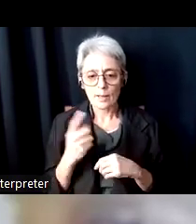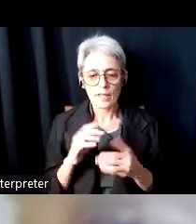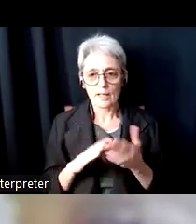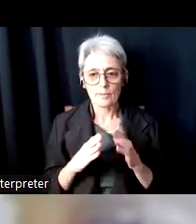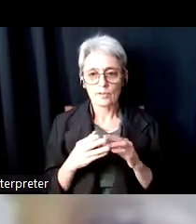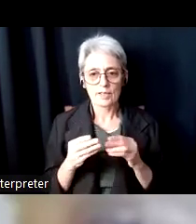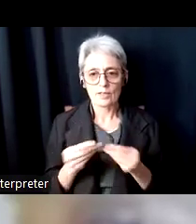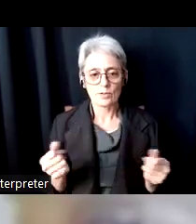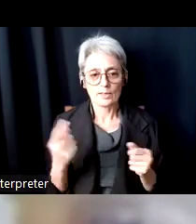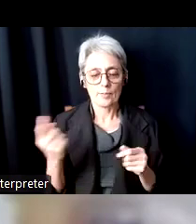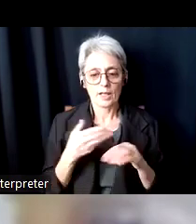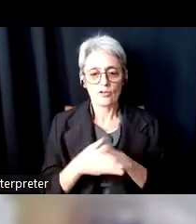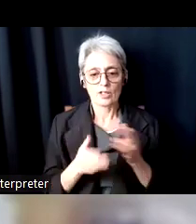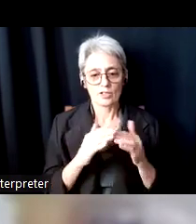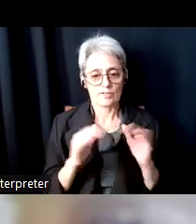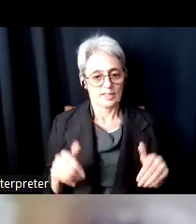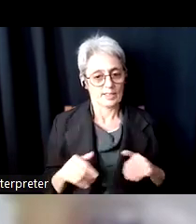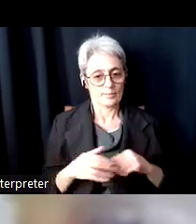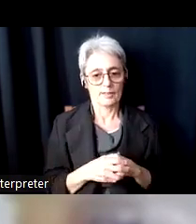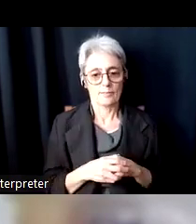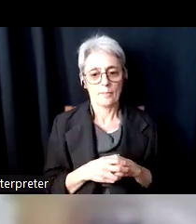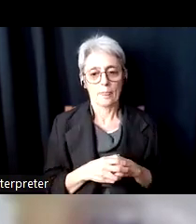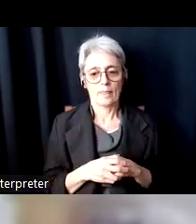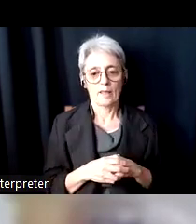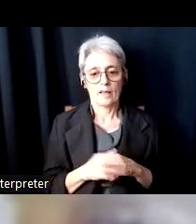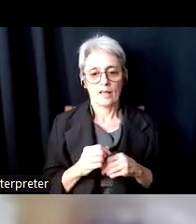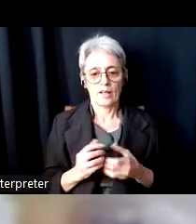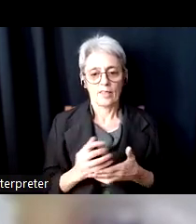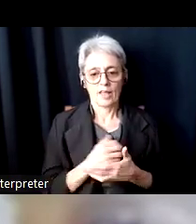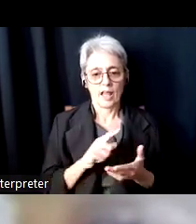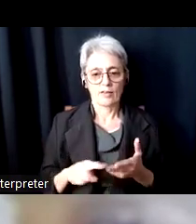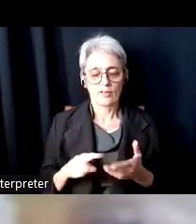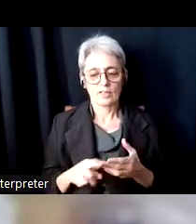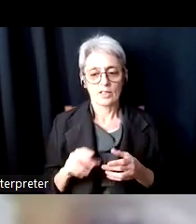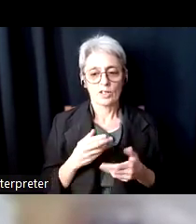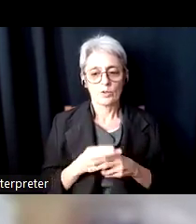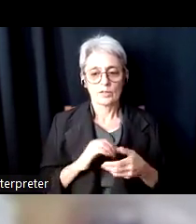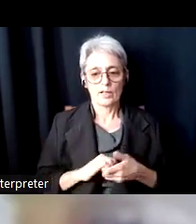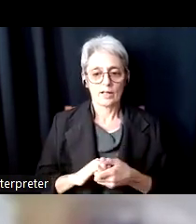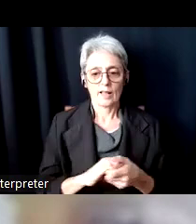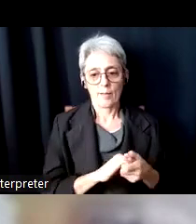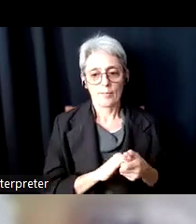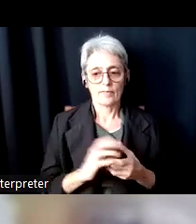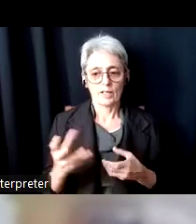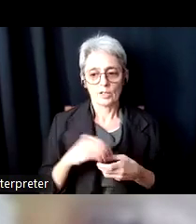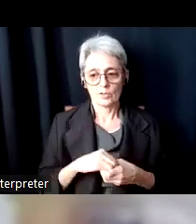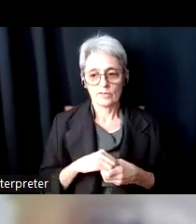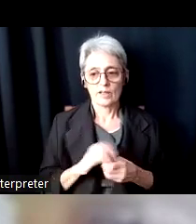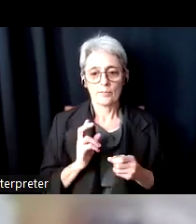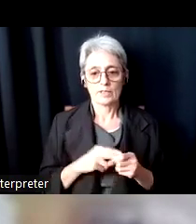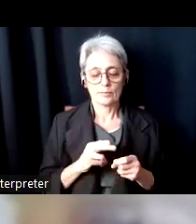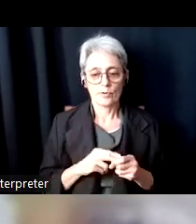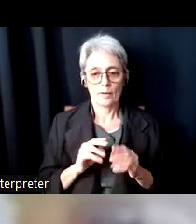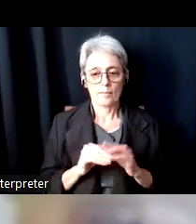systems, and they gather research using a collaborative, inclusive, and participatory model, and they're a great partner, by the